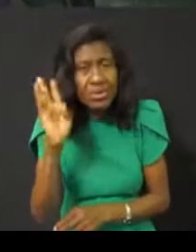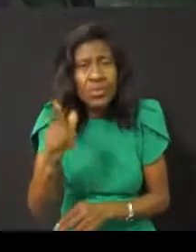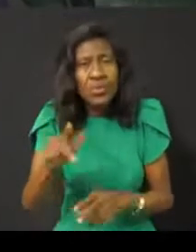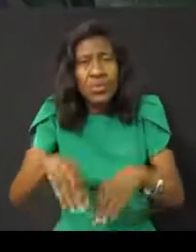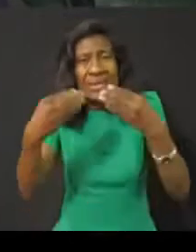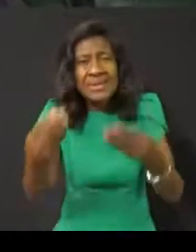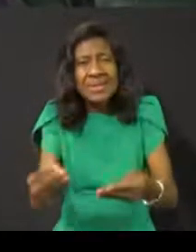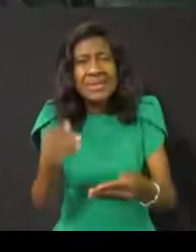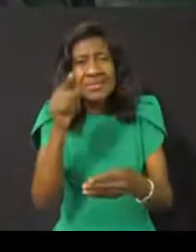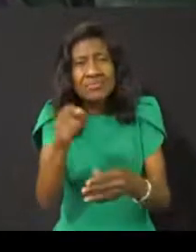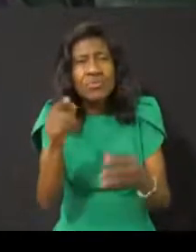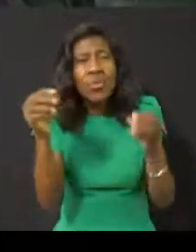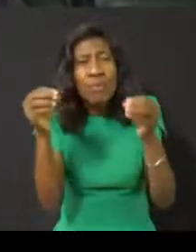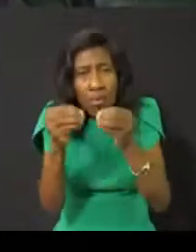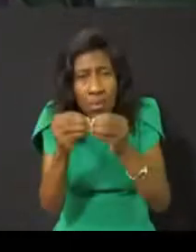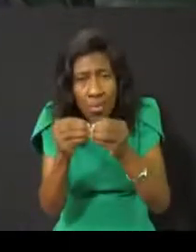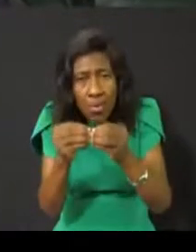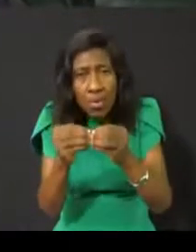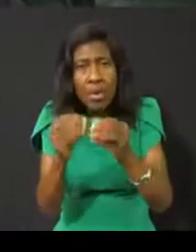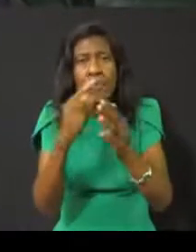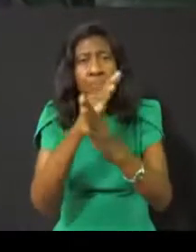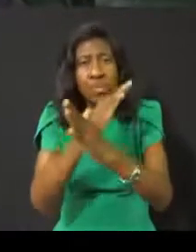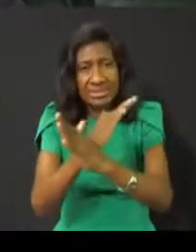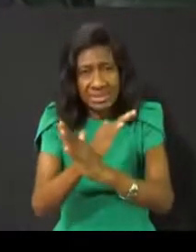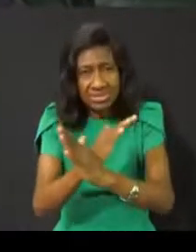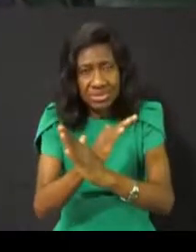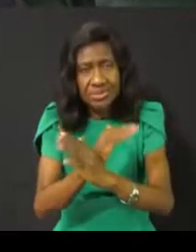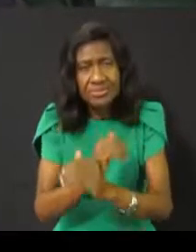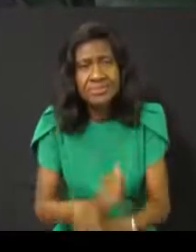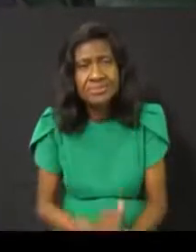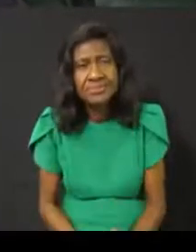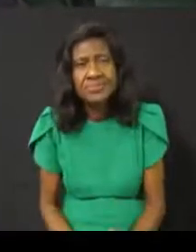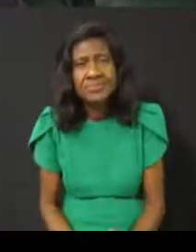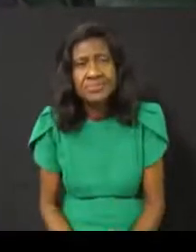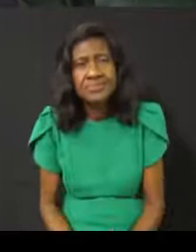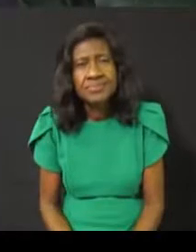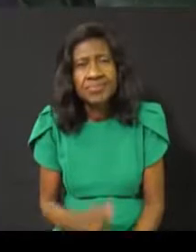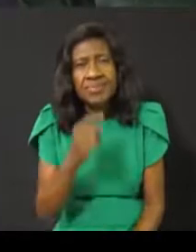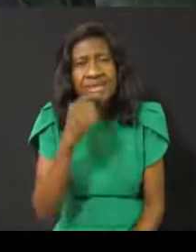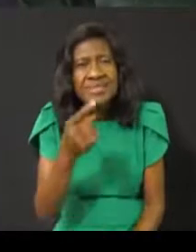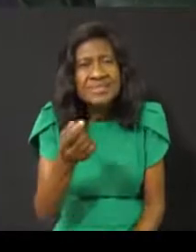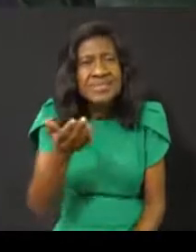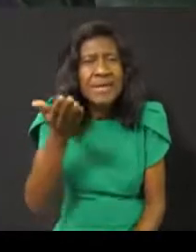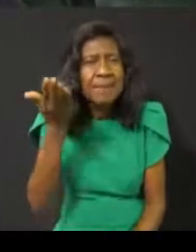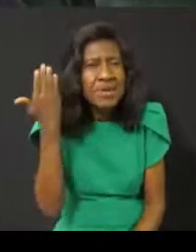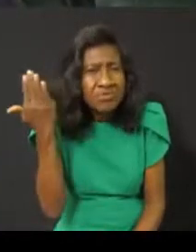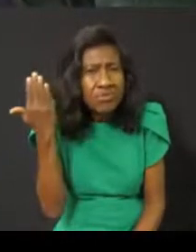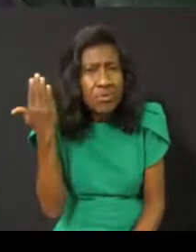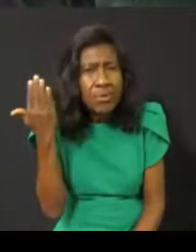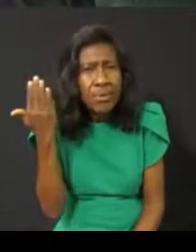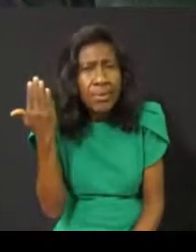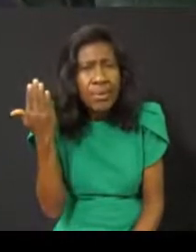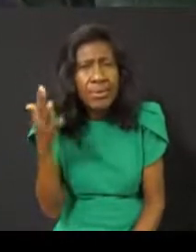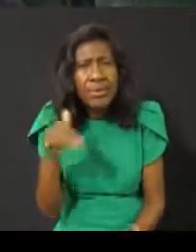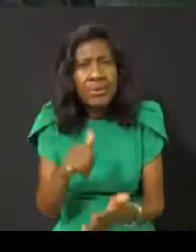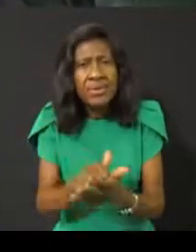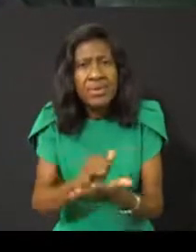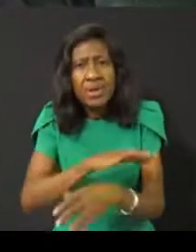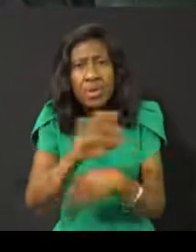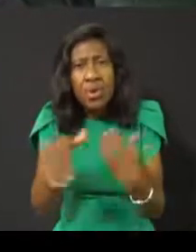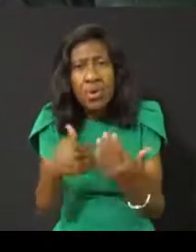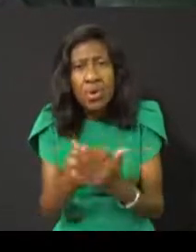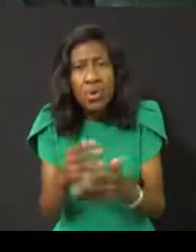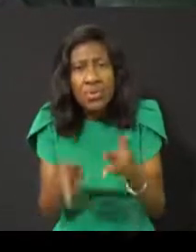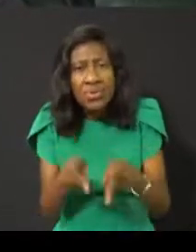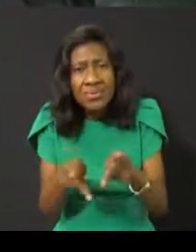to opening the borders. I mentioned in a press release, but not all of you will have heard, that all of the